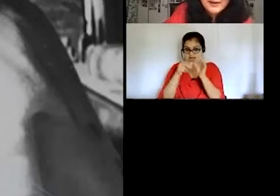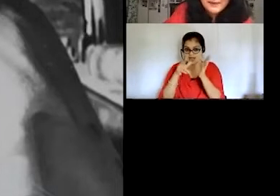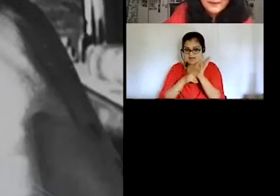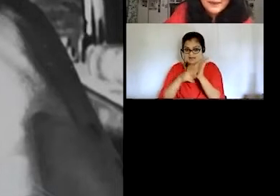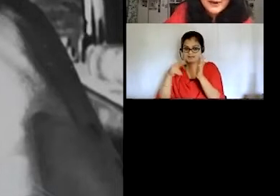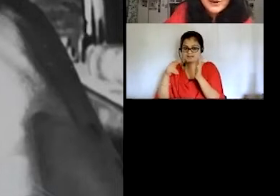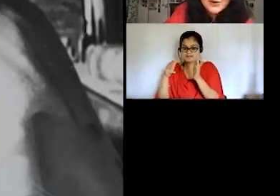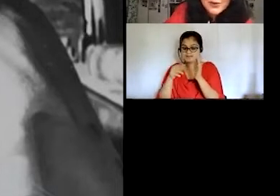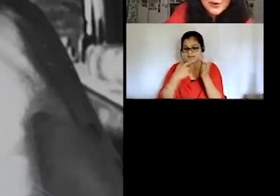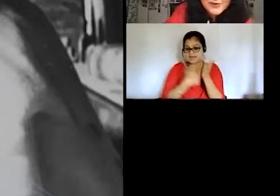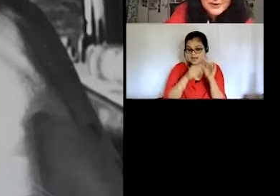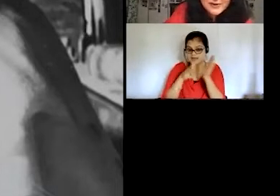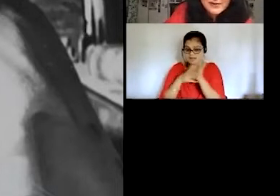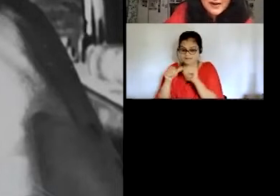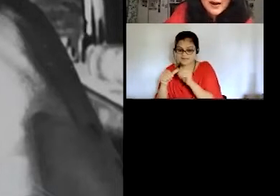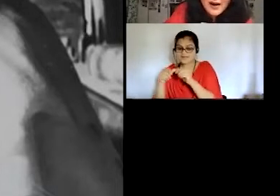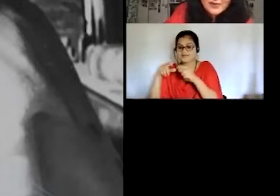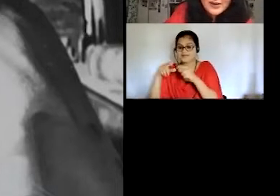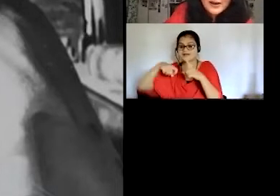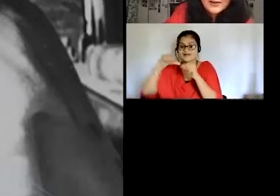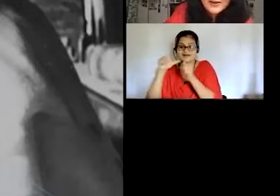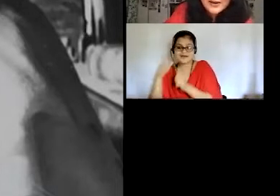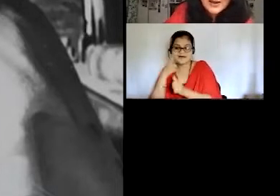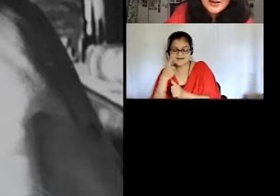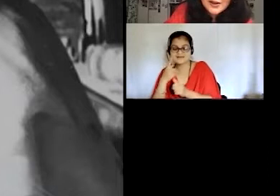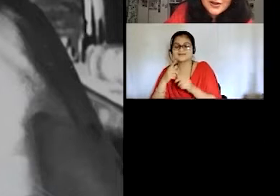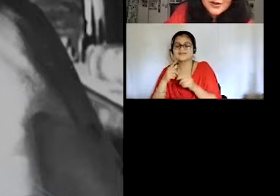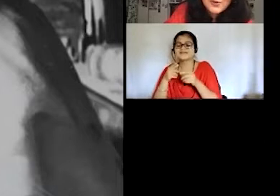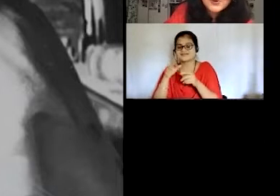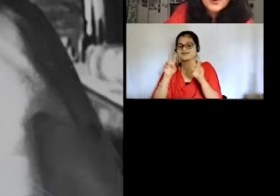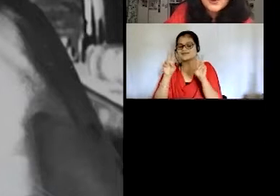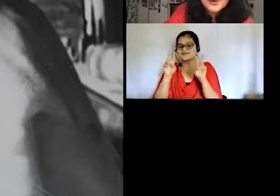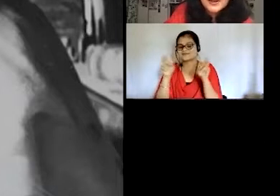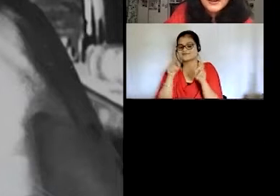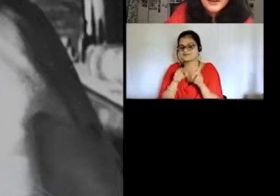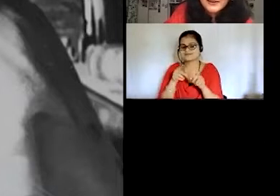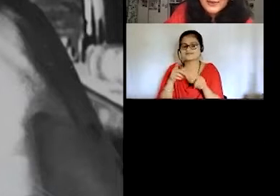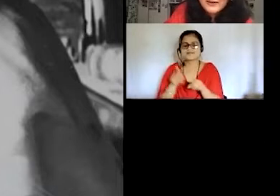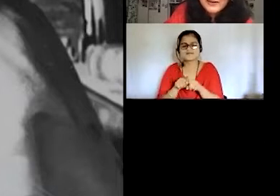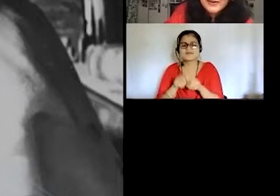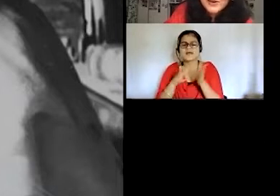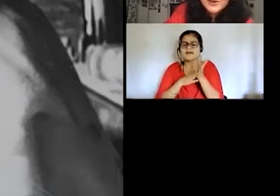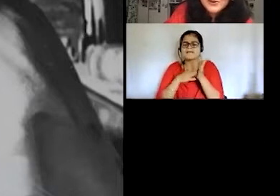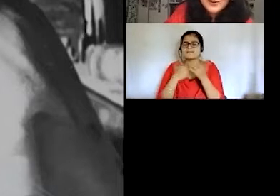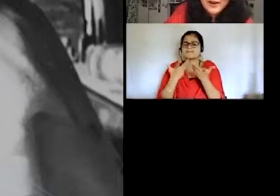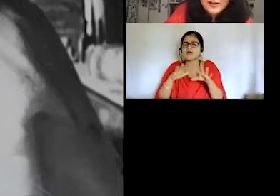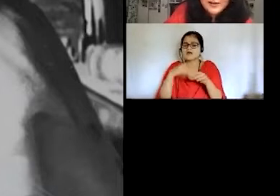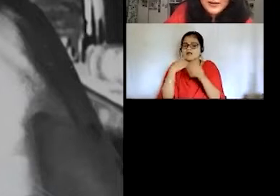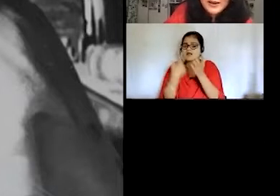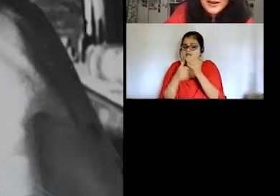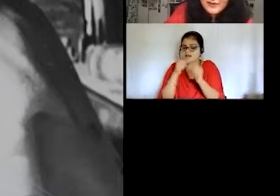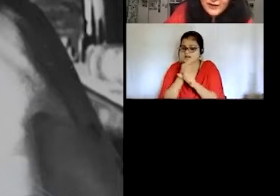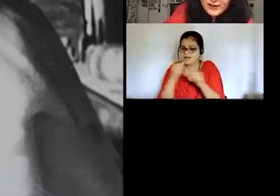Ramakali. Do observe how the artist touches upon the notes in the melodic arrangement of the